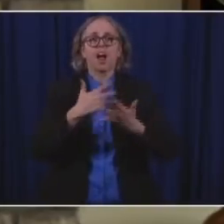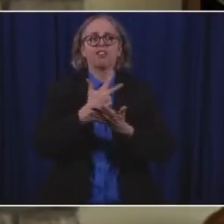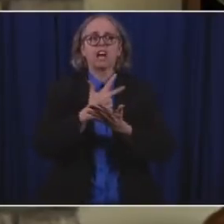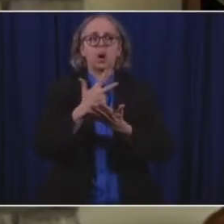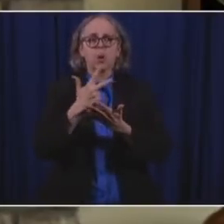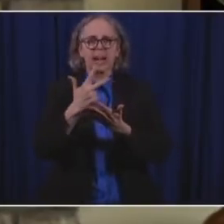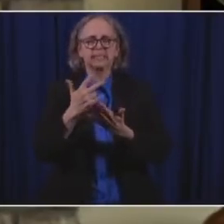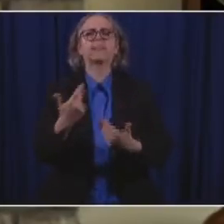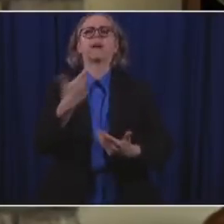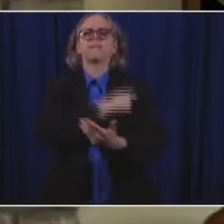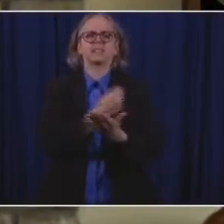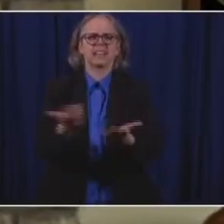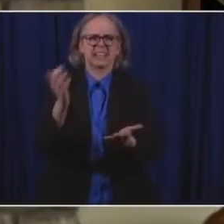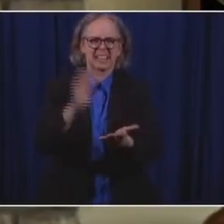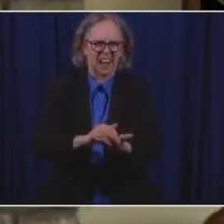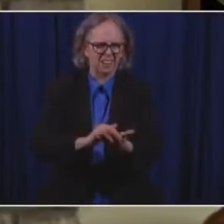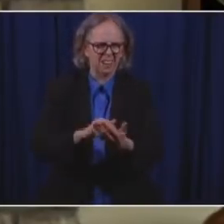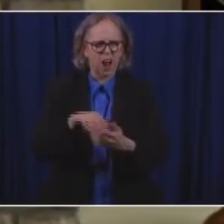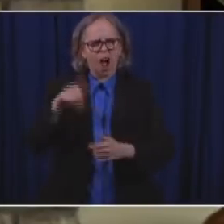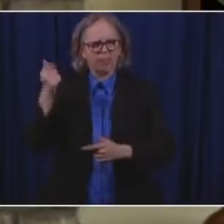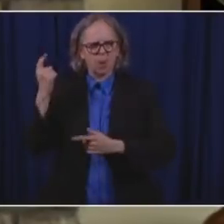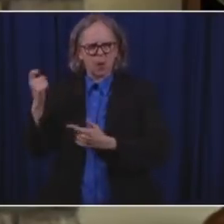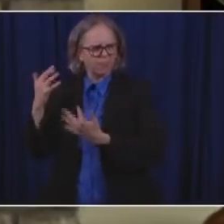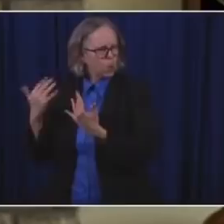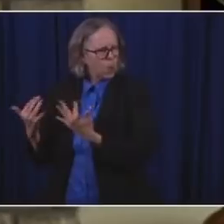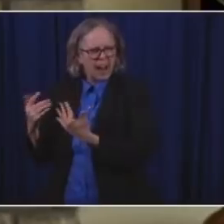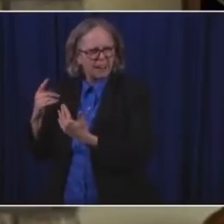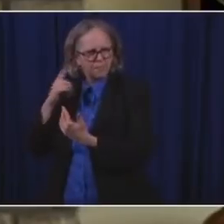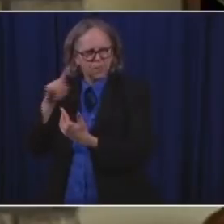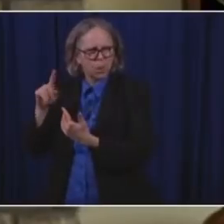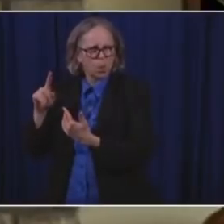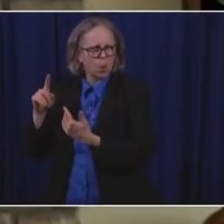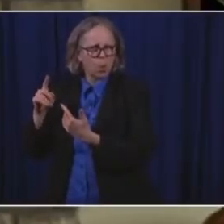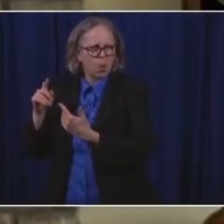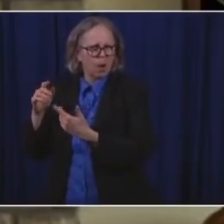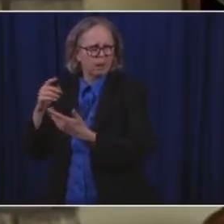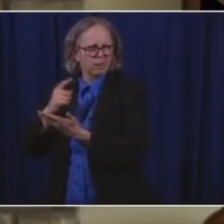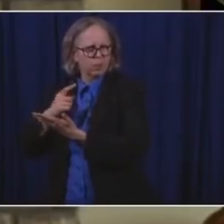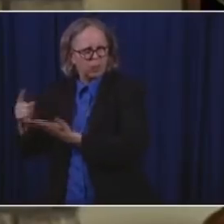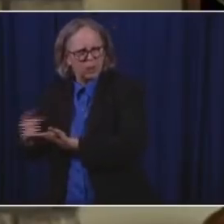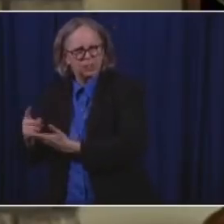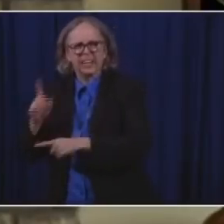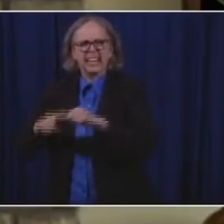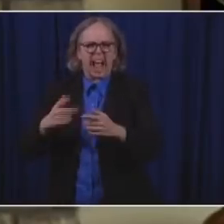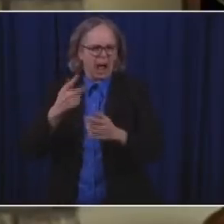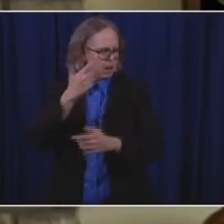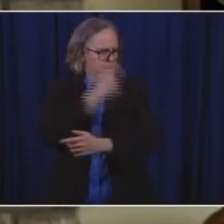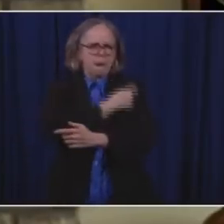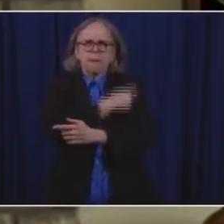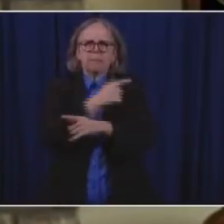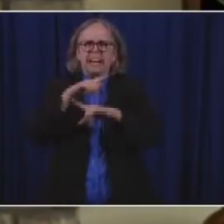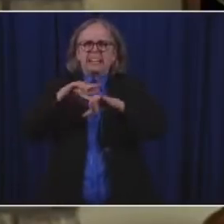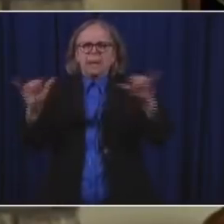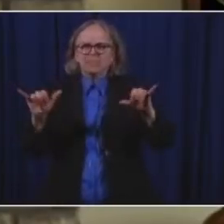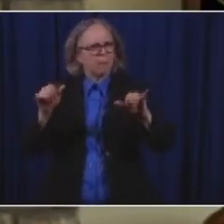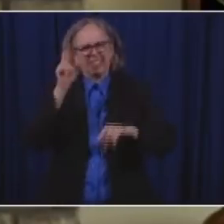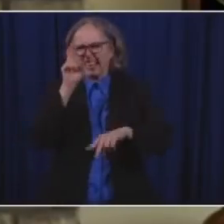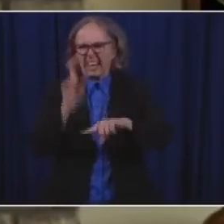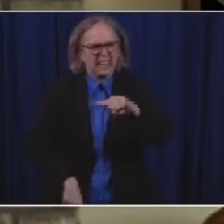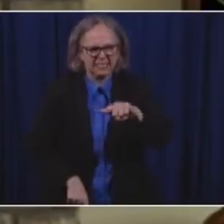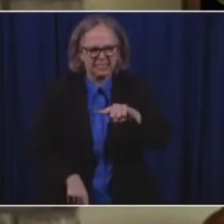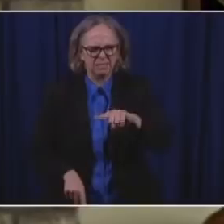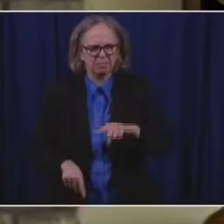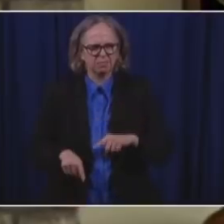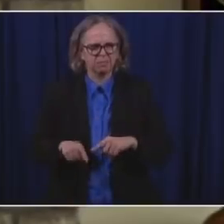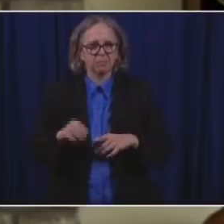you'd just be sitting there with them. And that would be the worst thing that we could do, it seems to me. We have an obligation to get them out as quickly as we can. We also have an